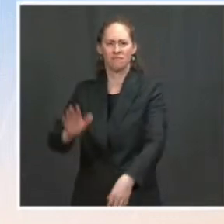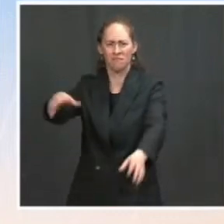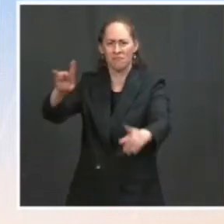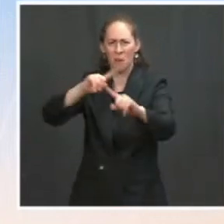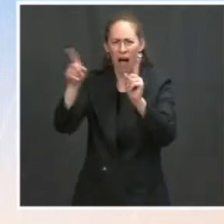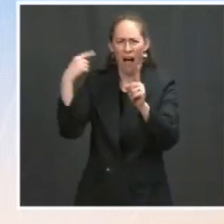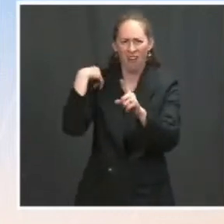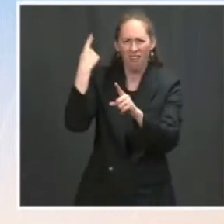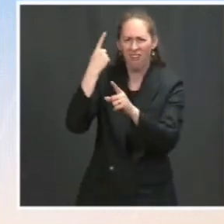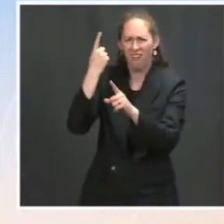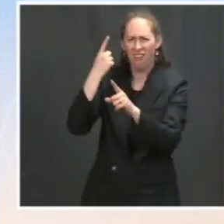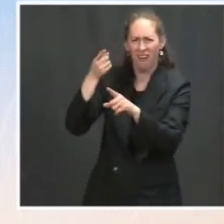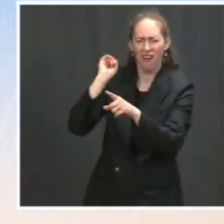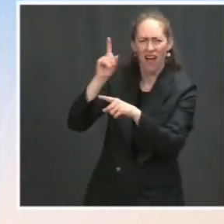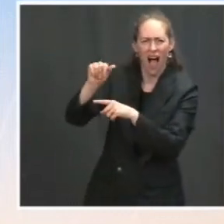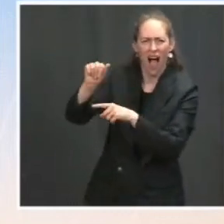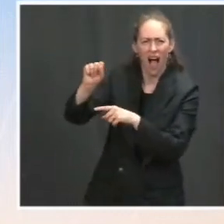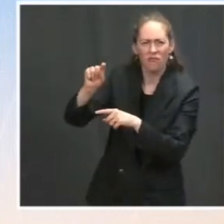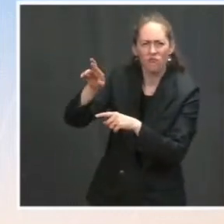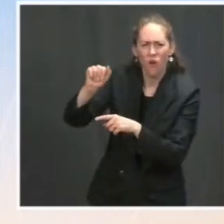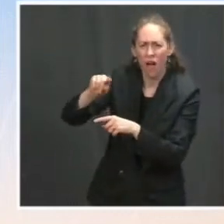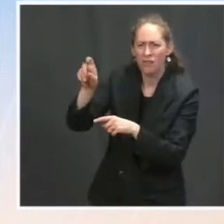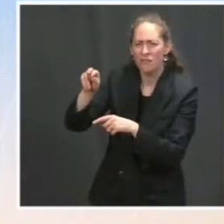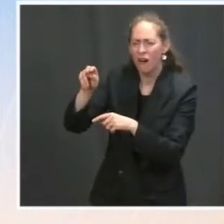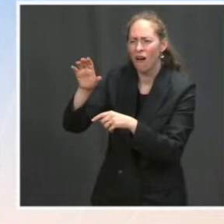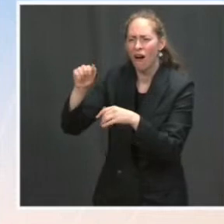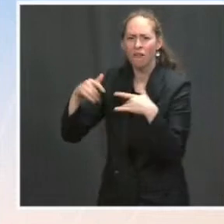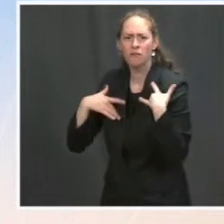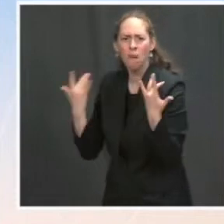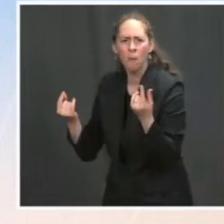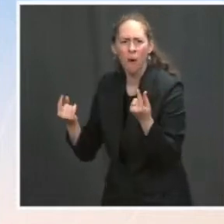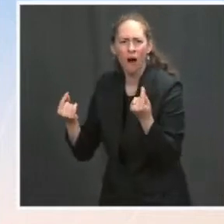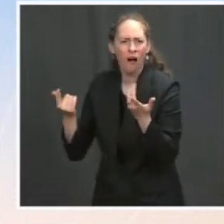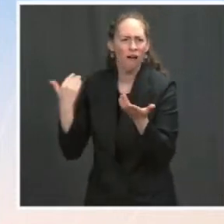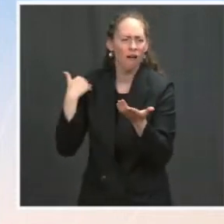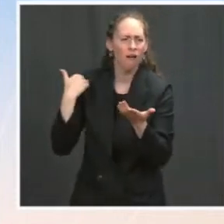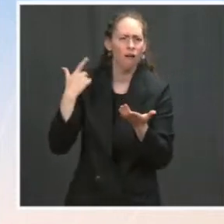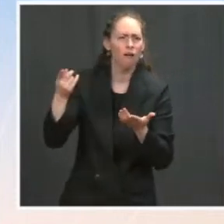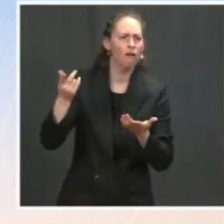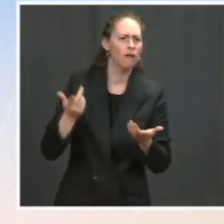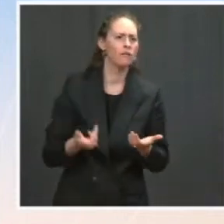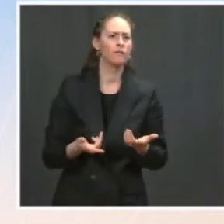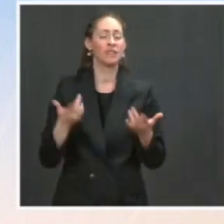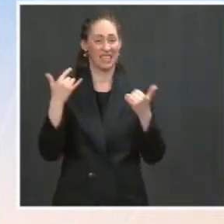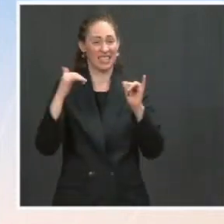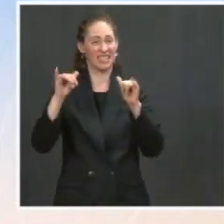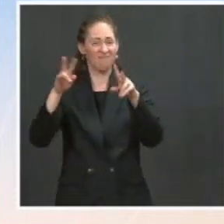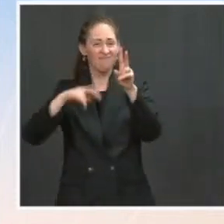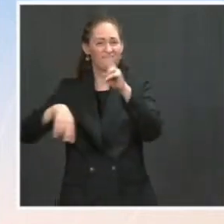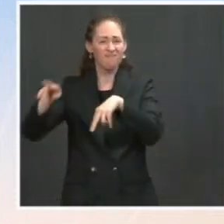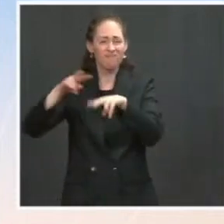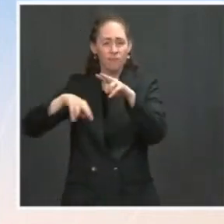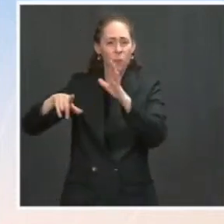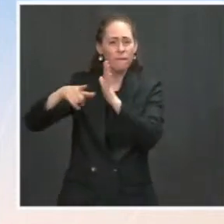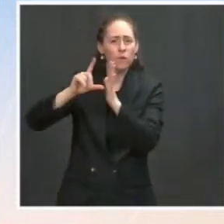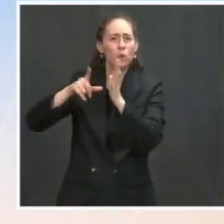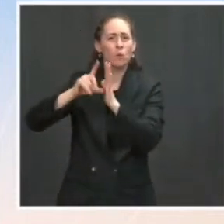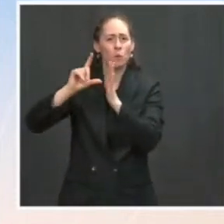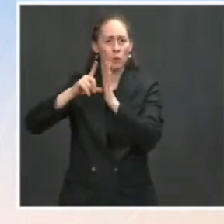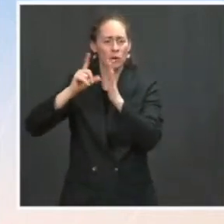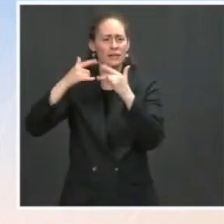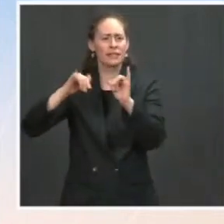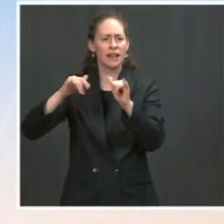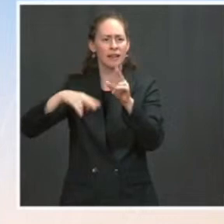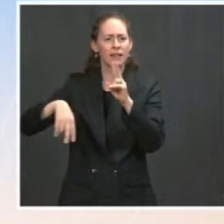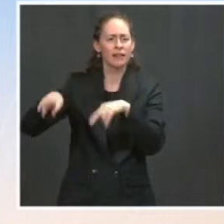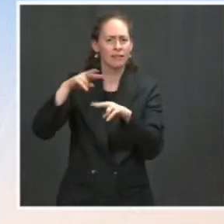still reviewing it? They are still reviewing it. We don't have an update quite yet, and we're working to hopefully have more for you on what